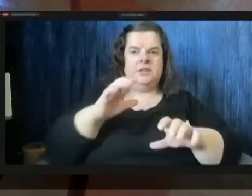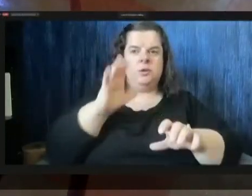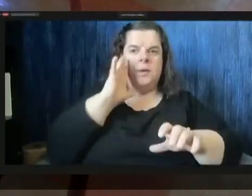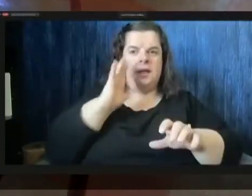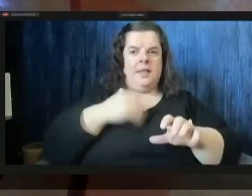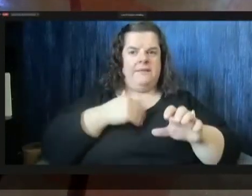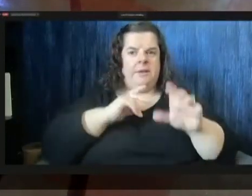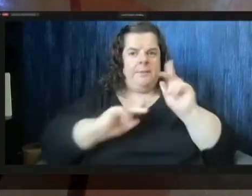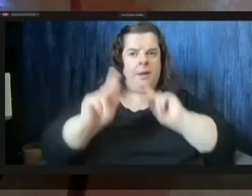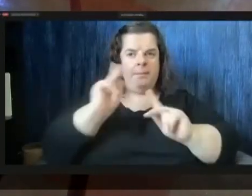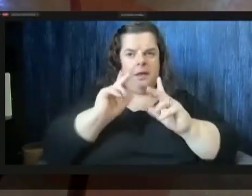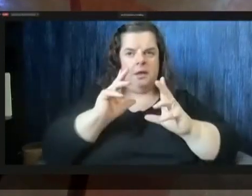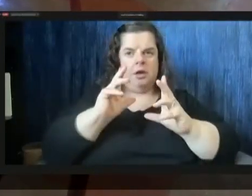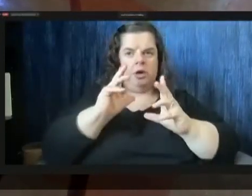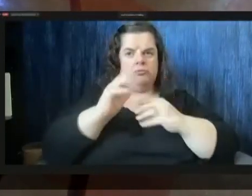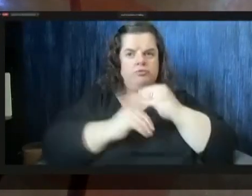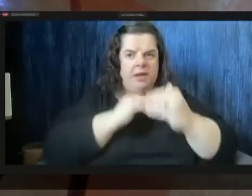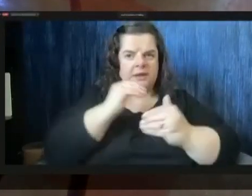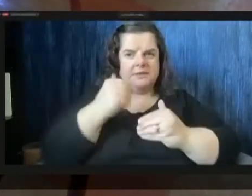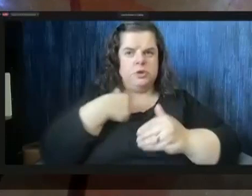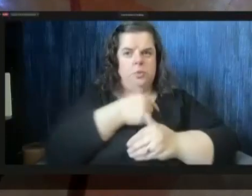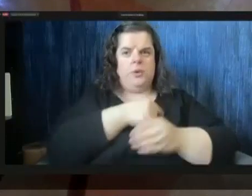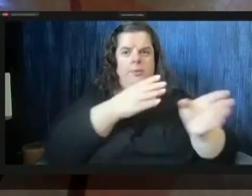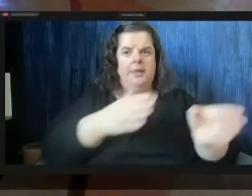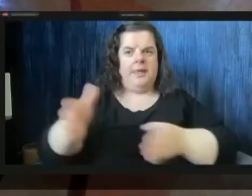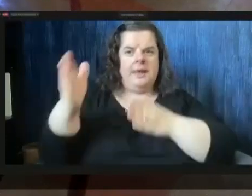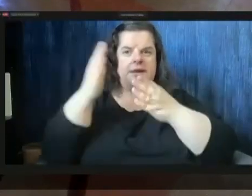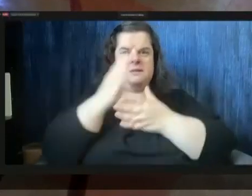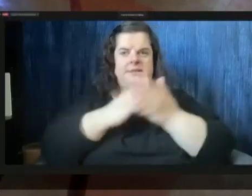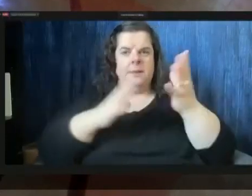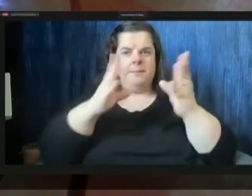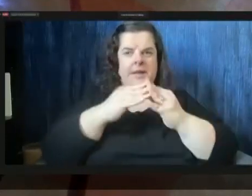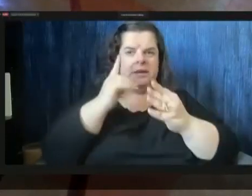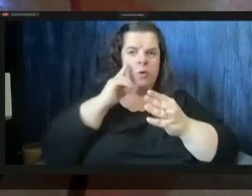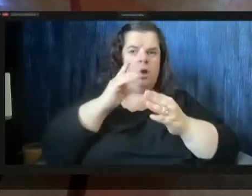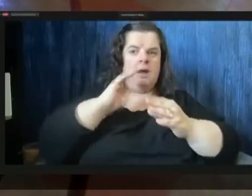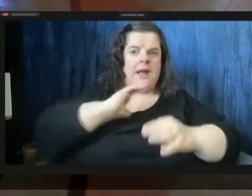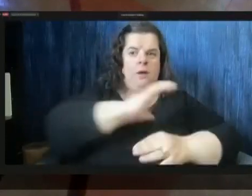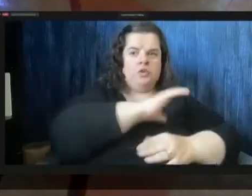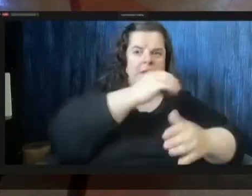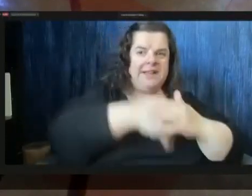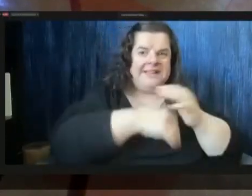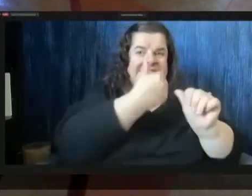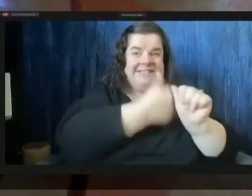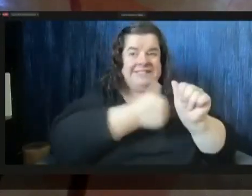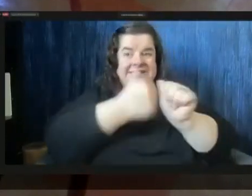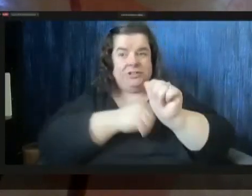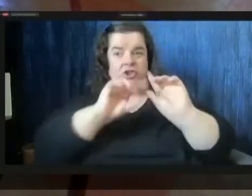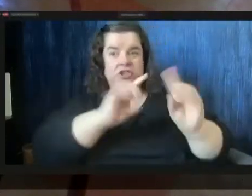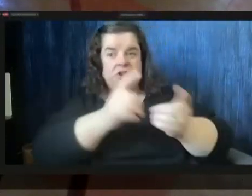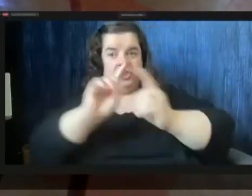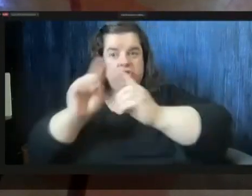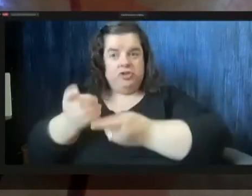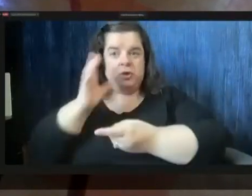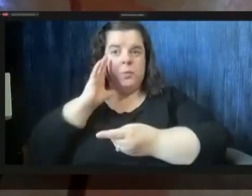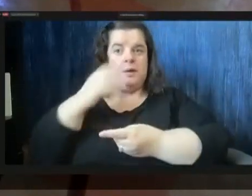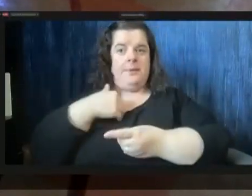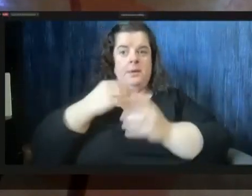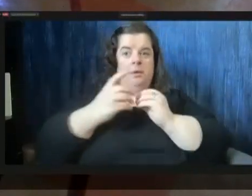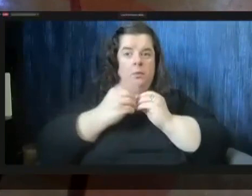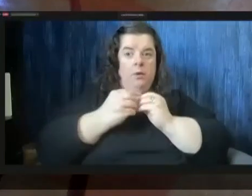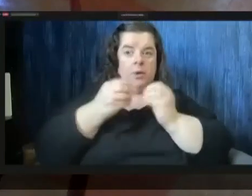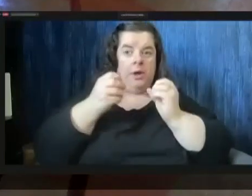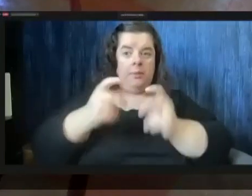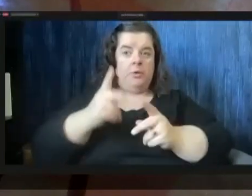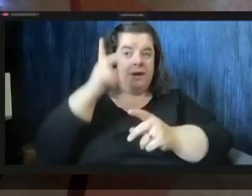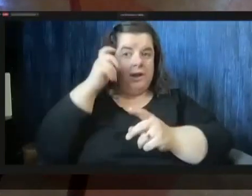process. We are actually planning some meetings for council members in the districts, in each of our districts. So I think that might be another opportunity to hear from the